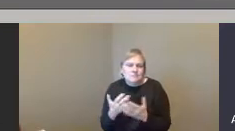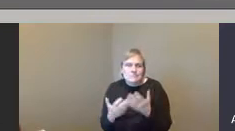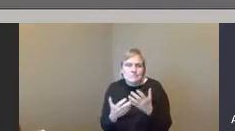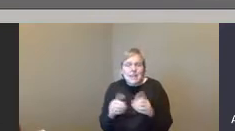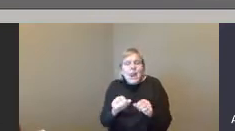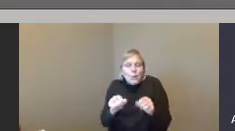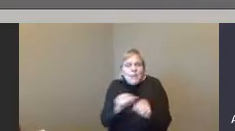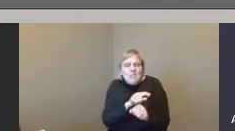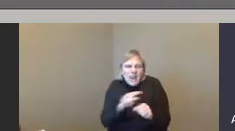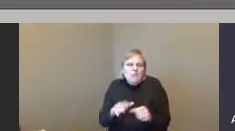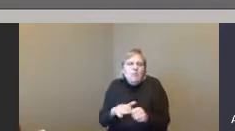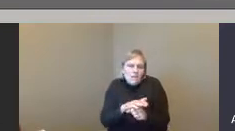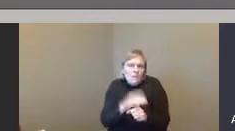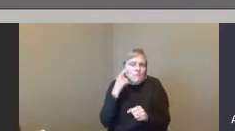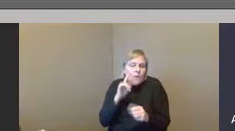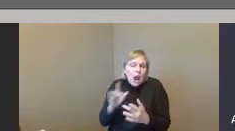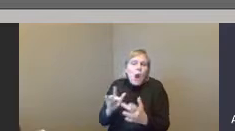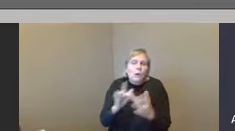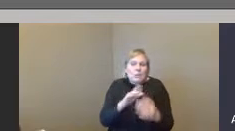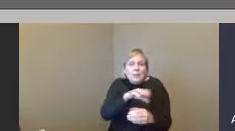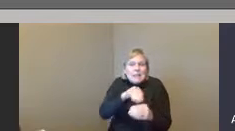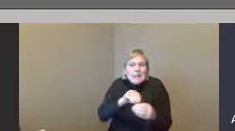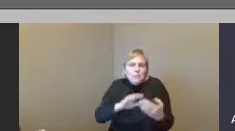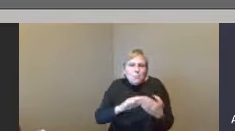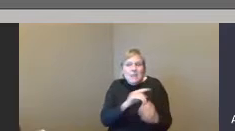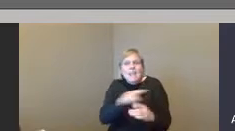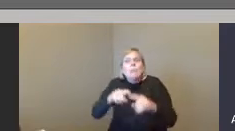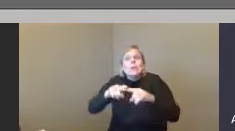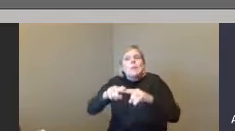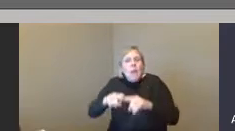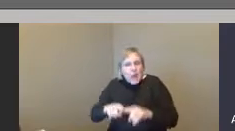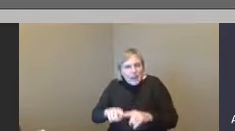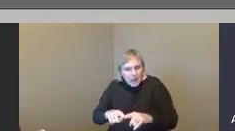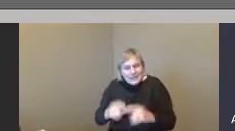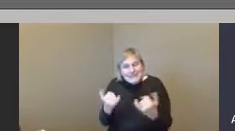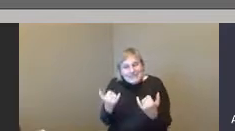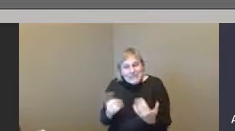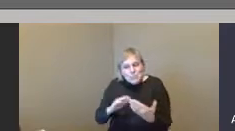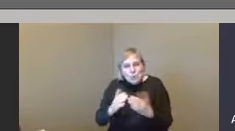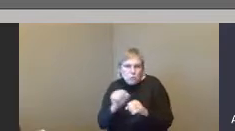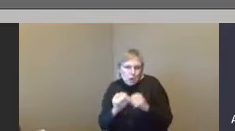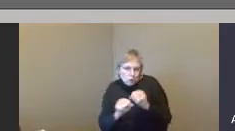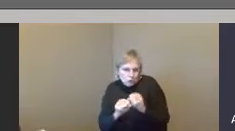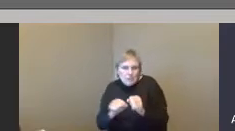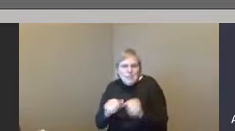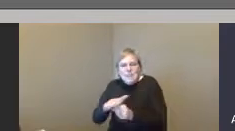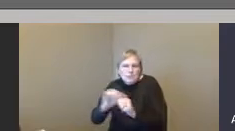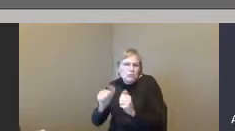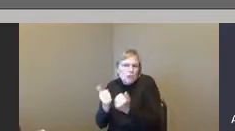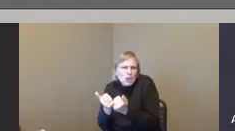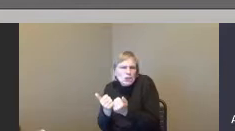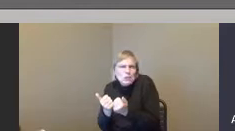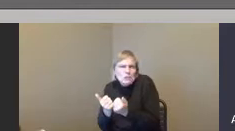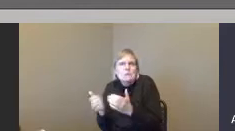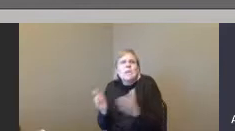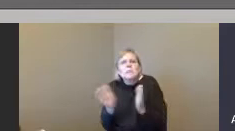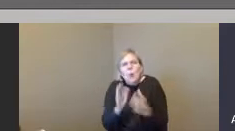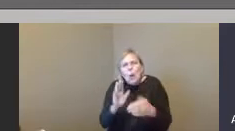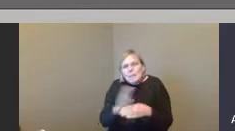area that they have to cover to do outreach in the community. And they rely on existing community structures like neighborhood associations,